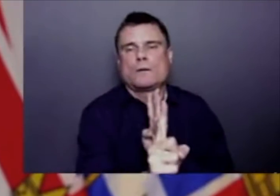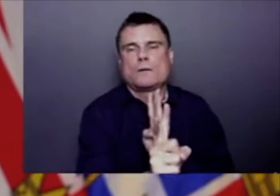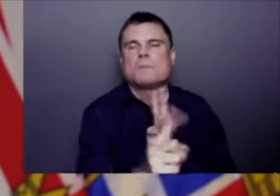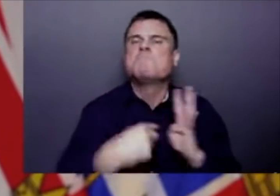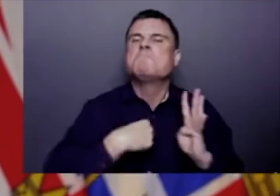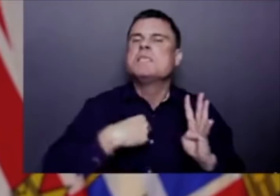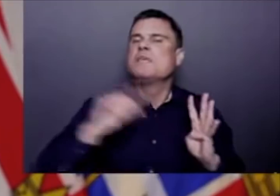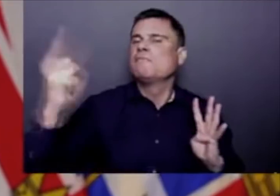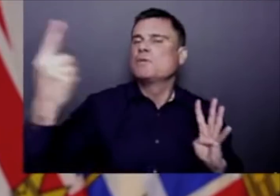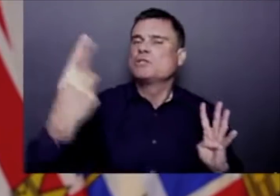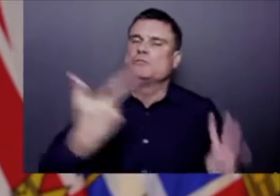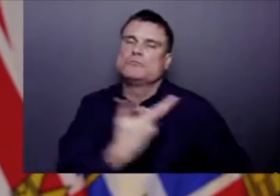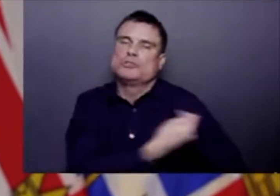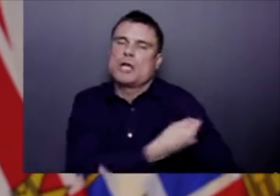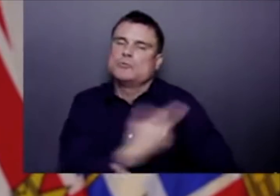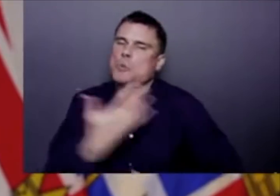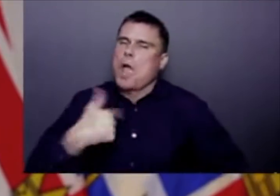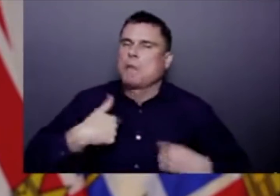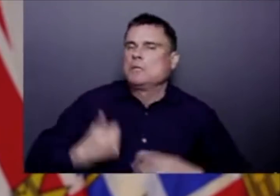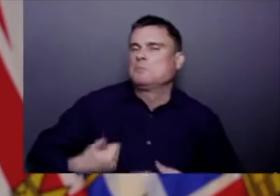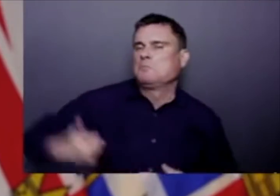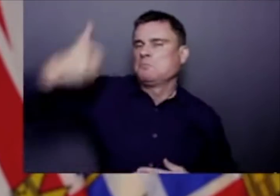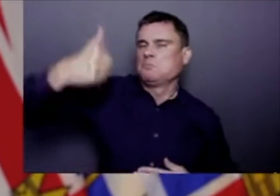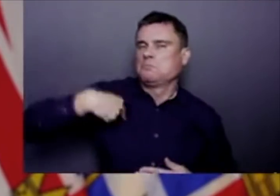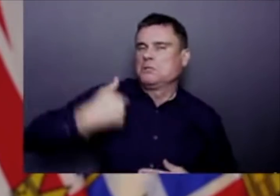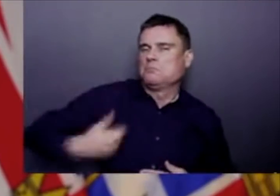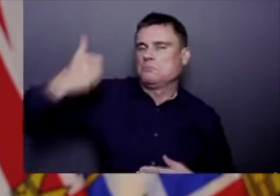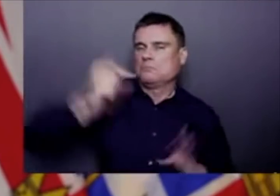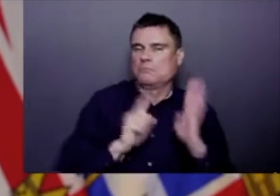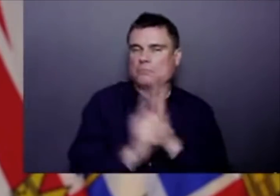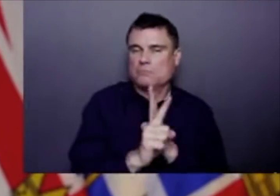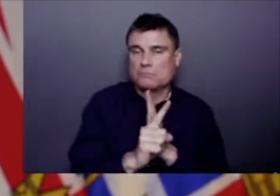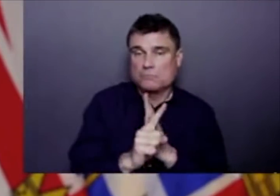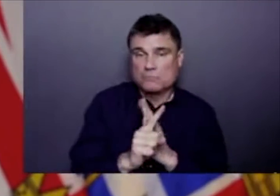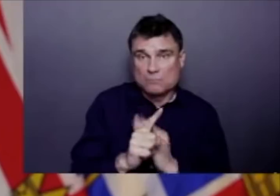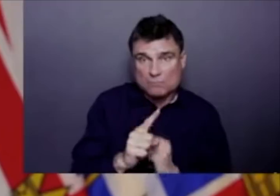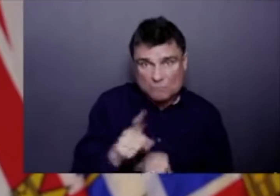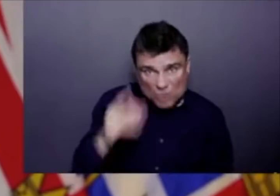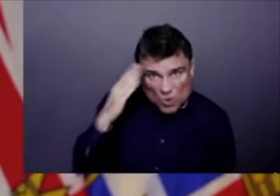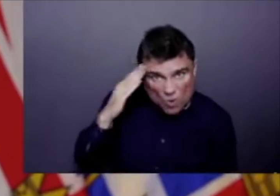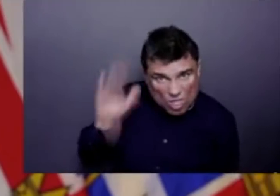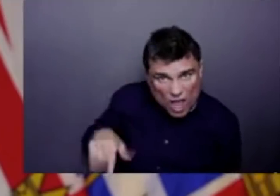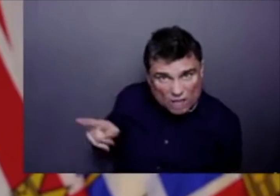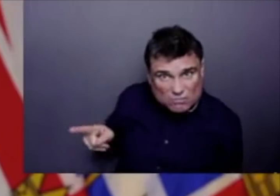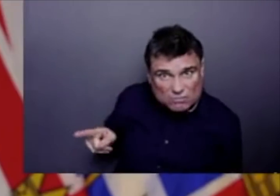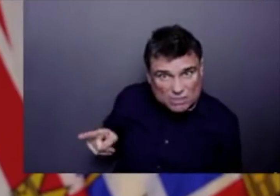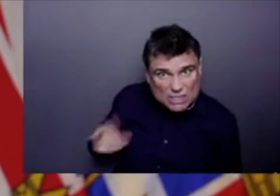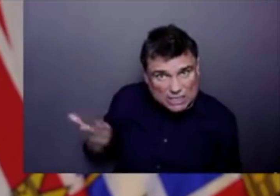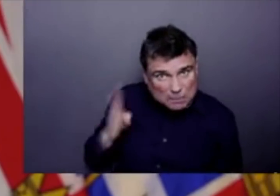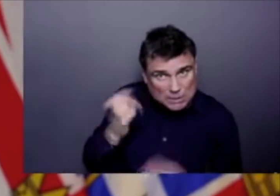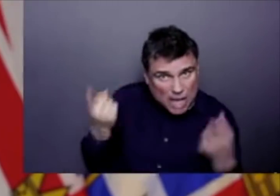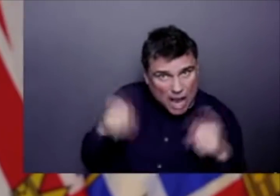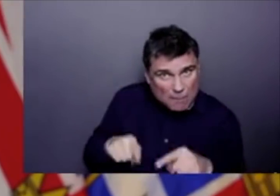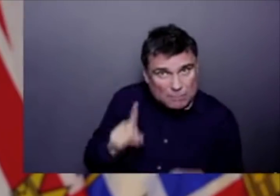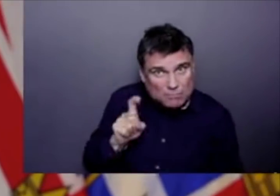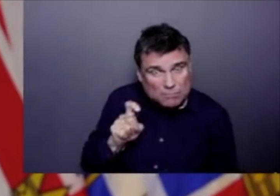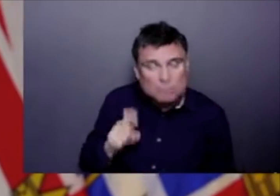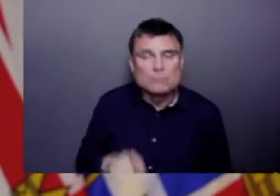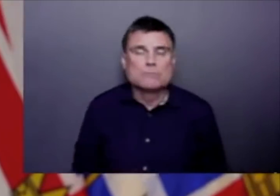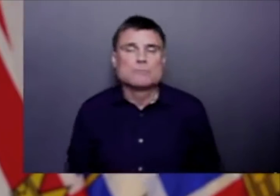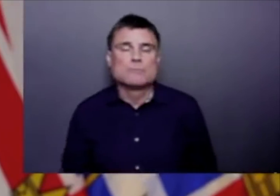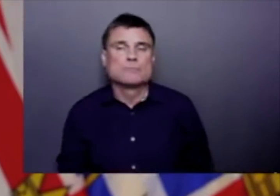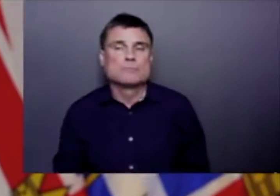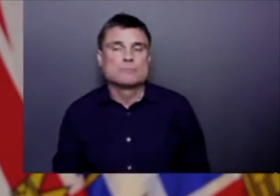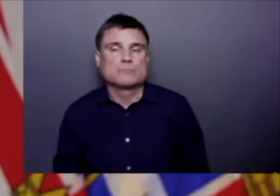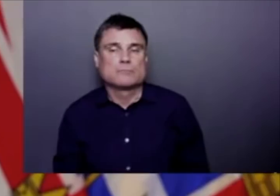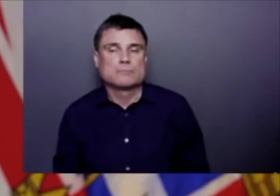designated, our focus, as we said from the very beginning, is on protecting those who are most at risk. And that is our elders and